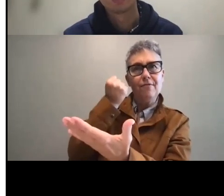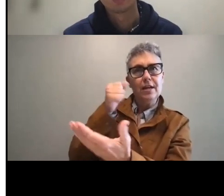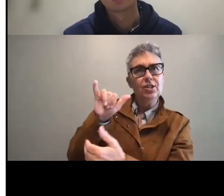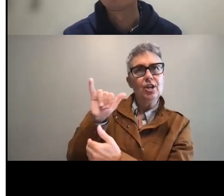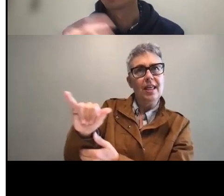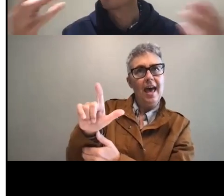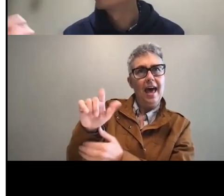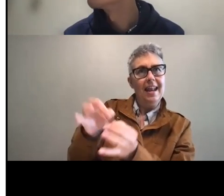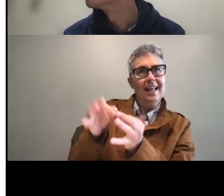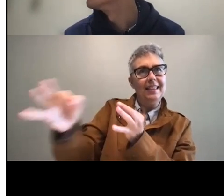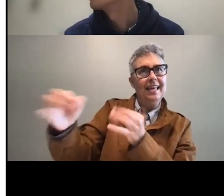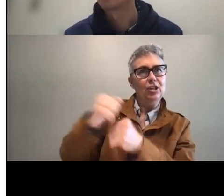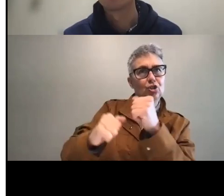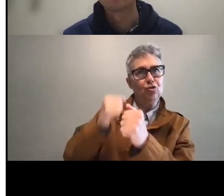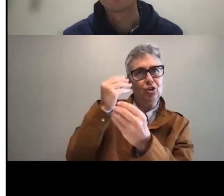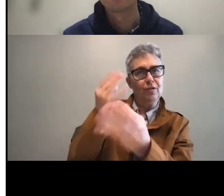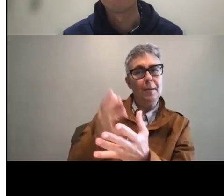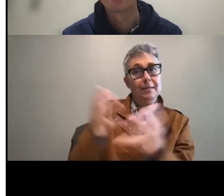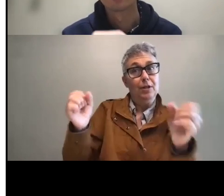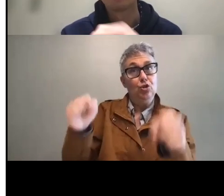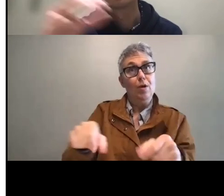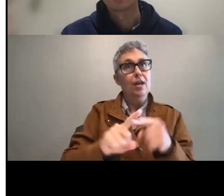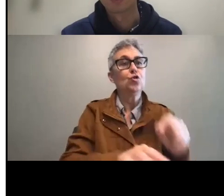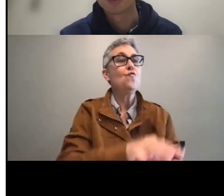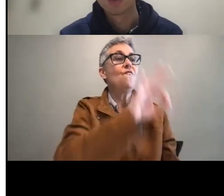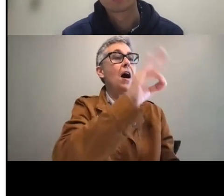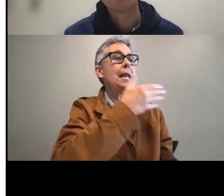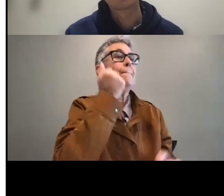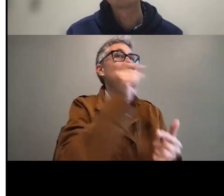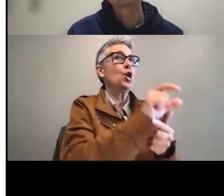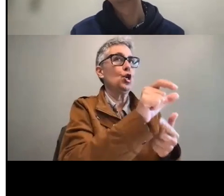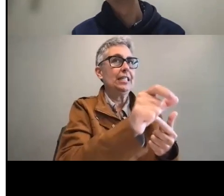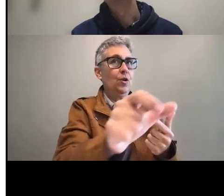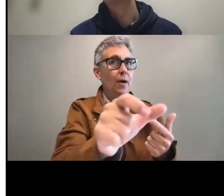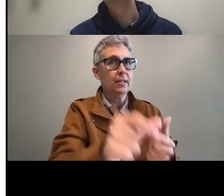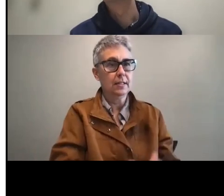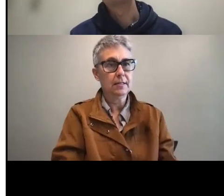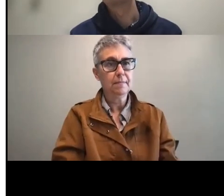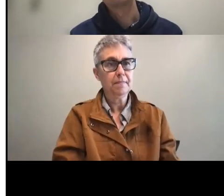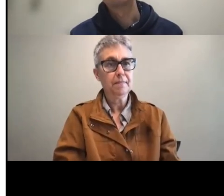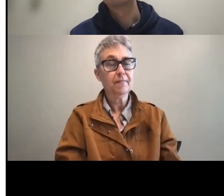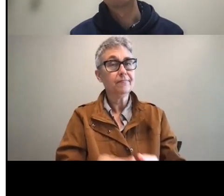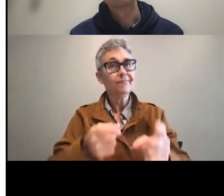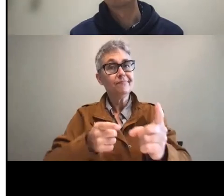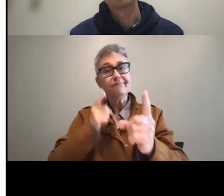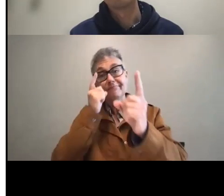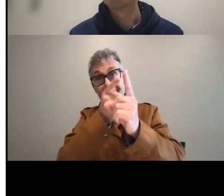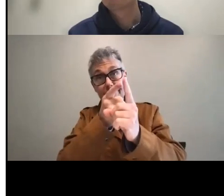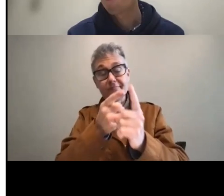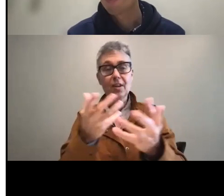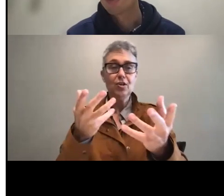information, as much as possible in order to find a better sequence. So ideally, we want to find